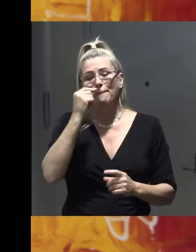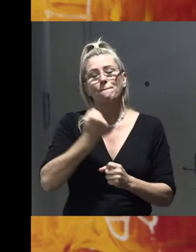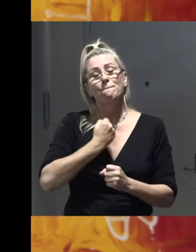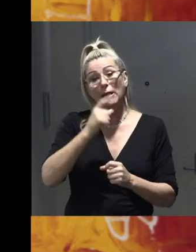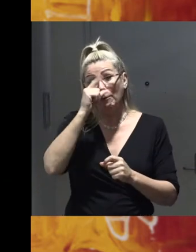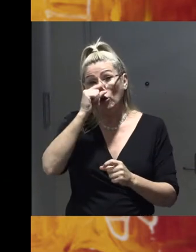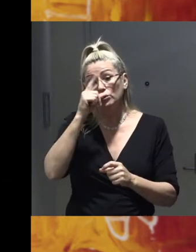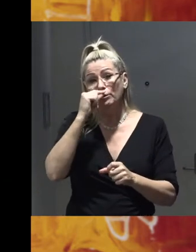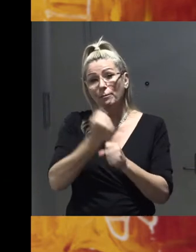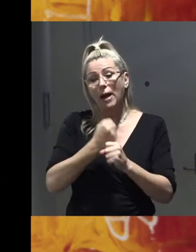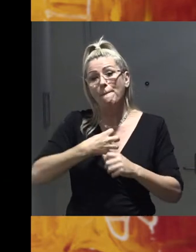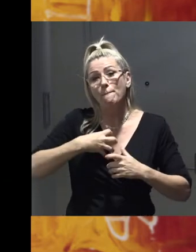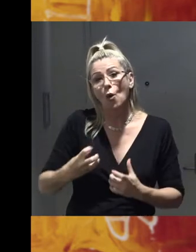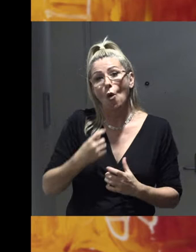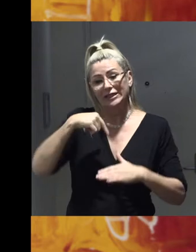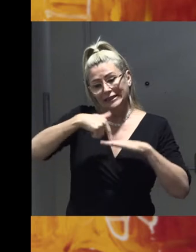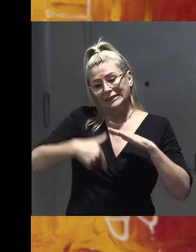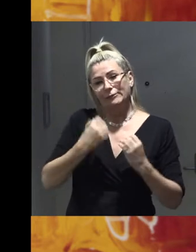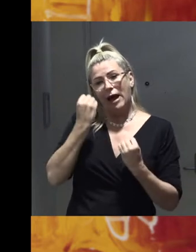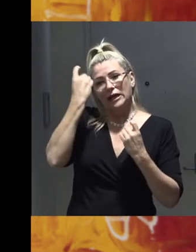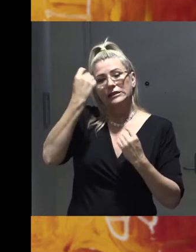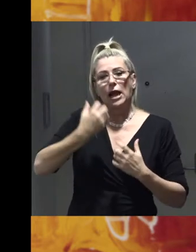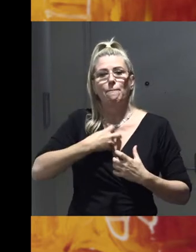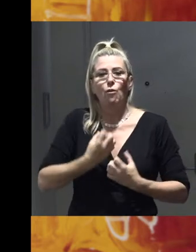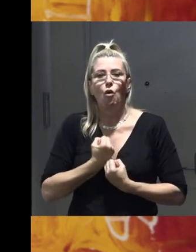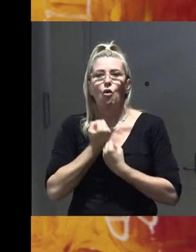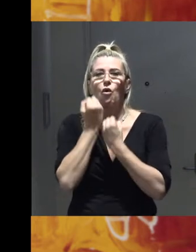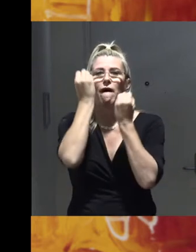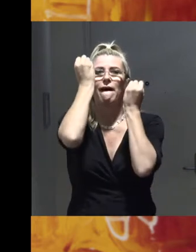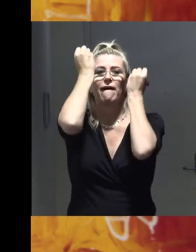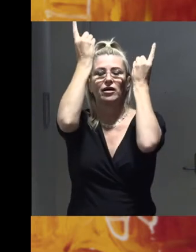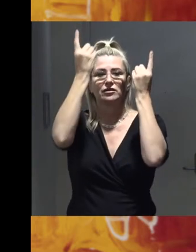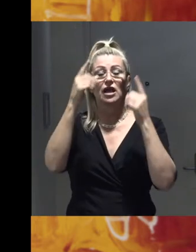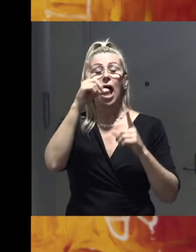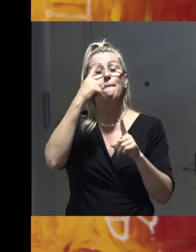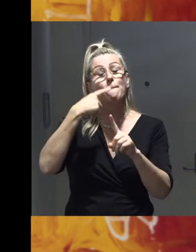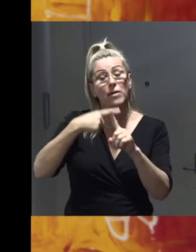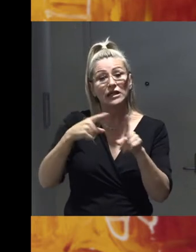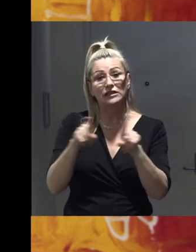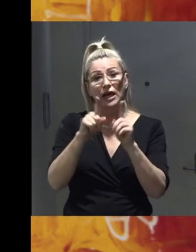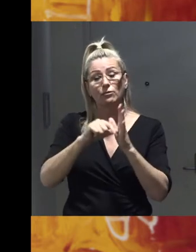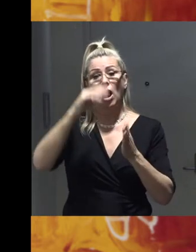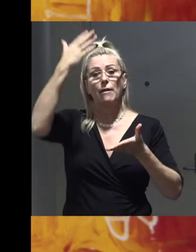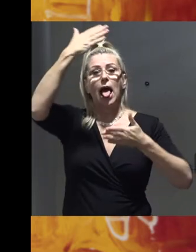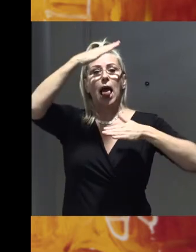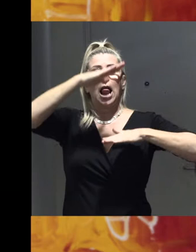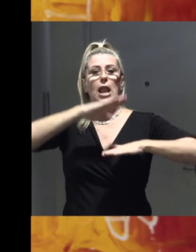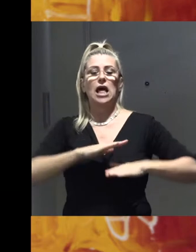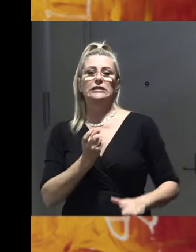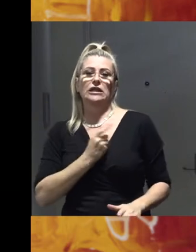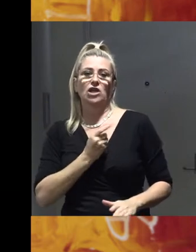growth, as well as alleviating distressing emotions such as anxiety. The